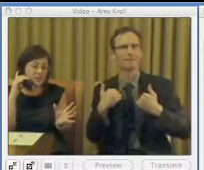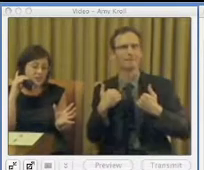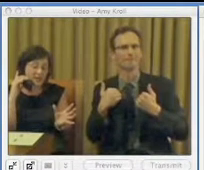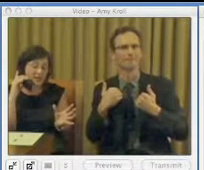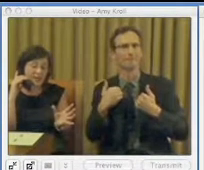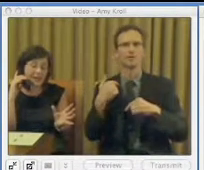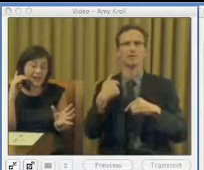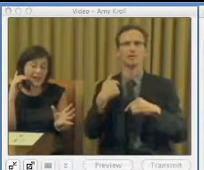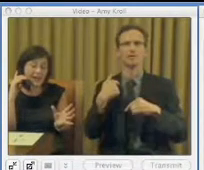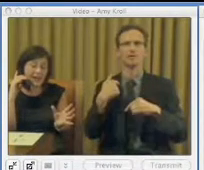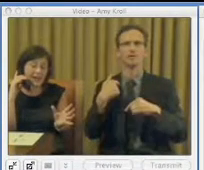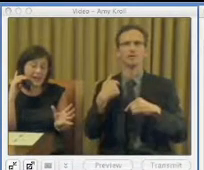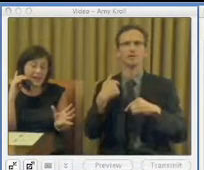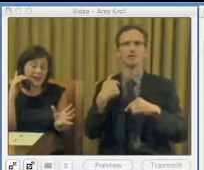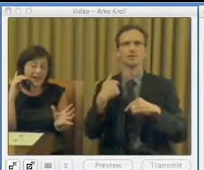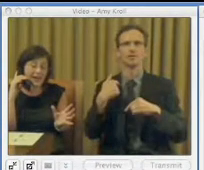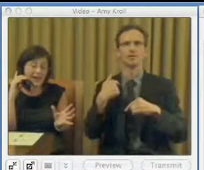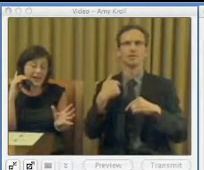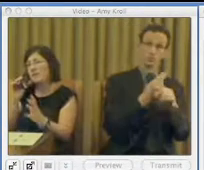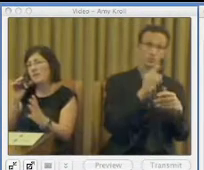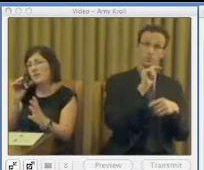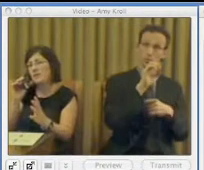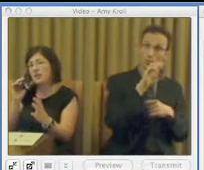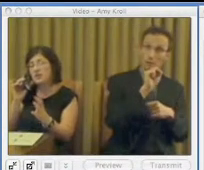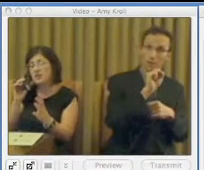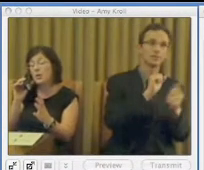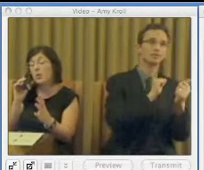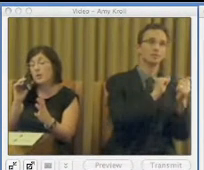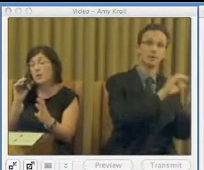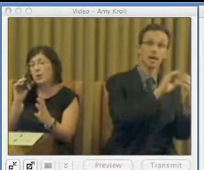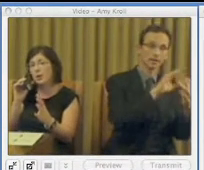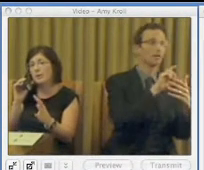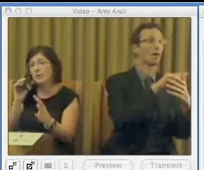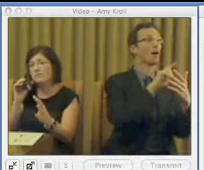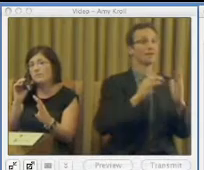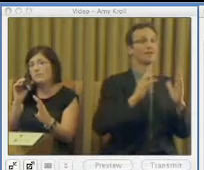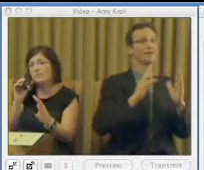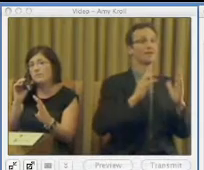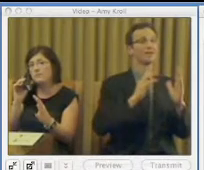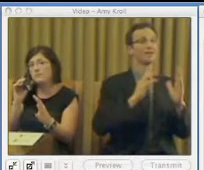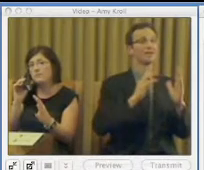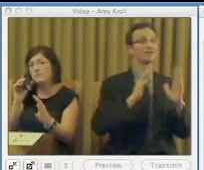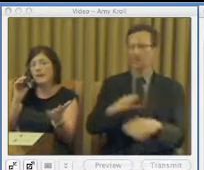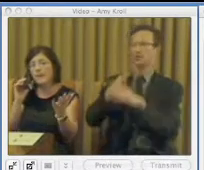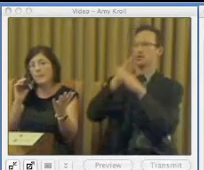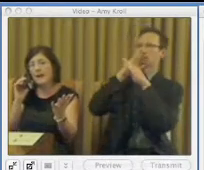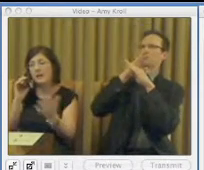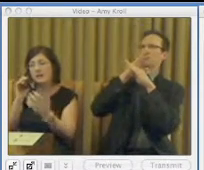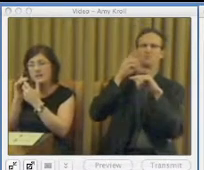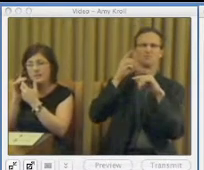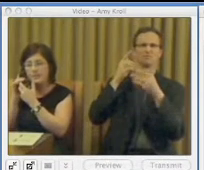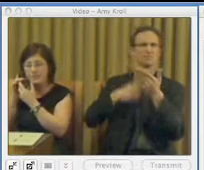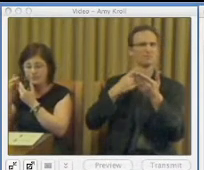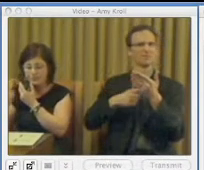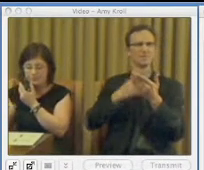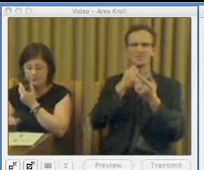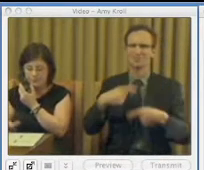So not only, okay, these are the strategies that we have, but recognising when those strategies don't always